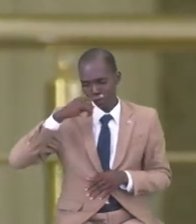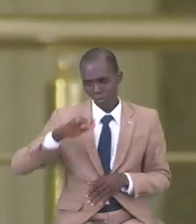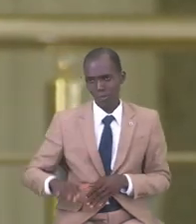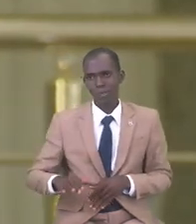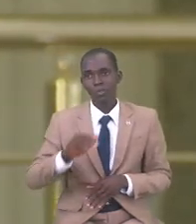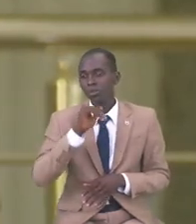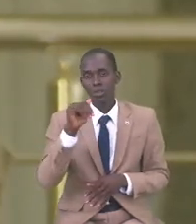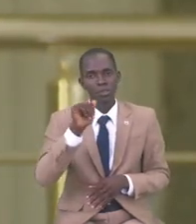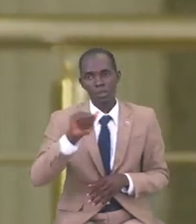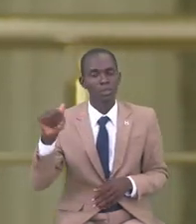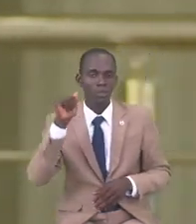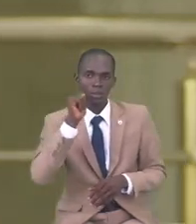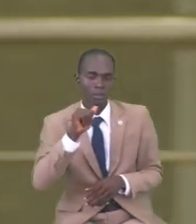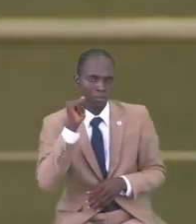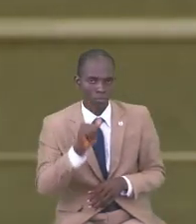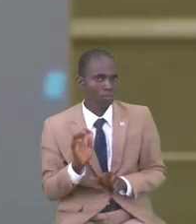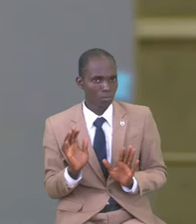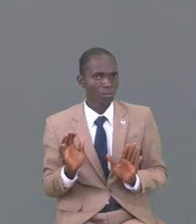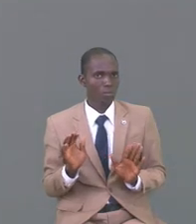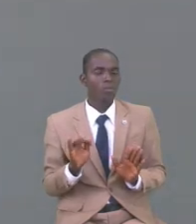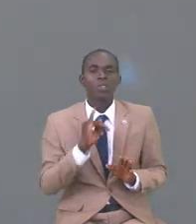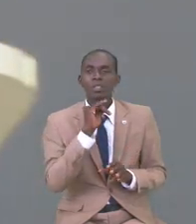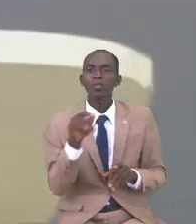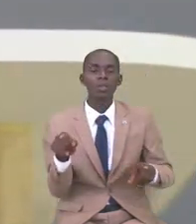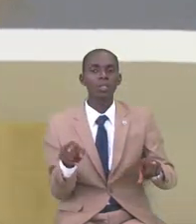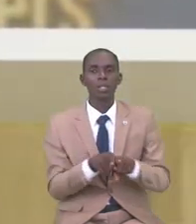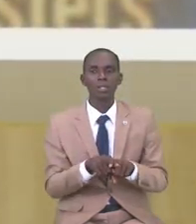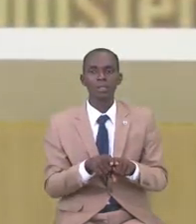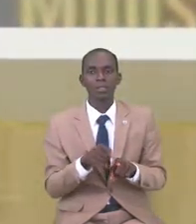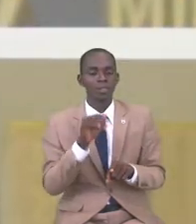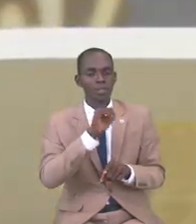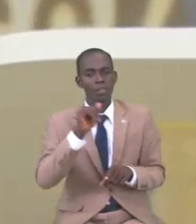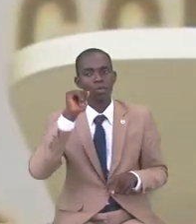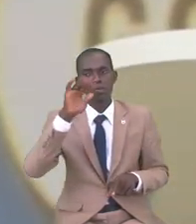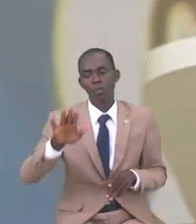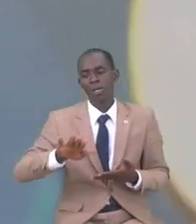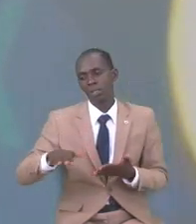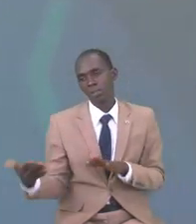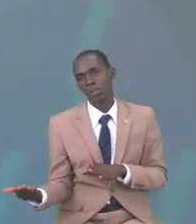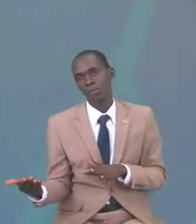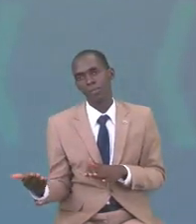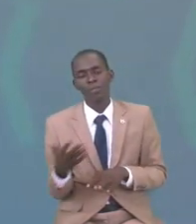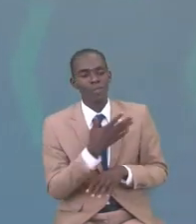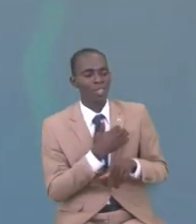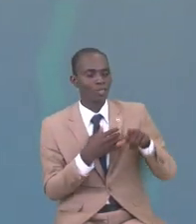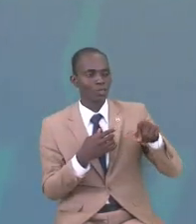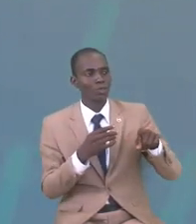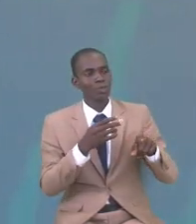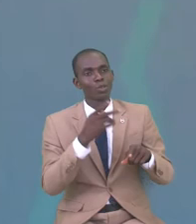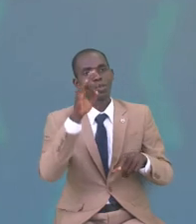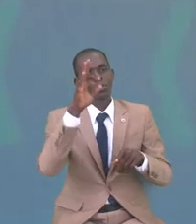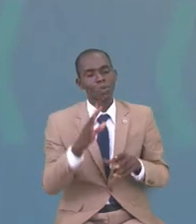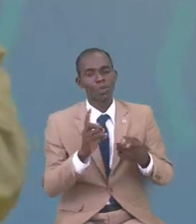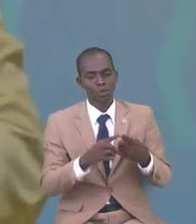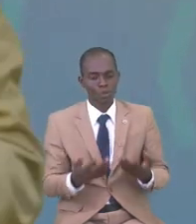girl, not a girl. So it's not like a lady has died and then you want to raise the dead